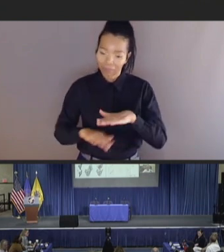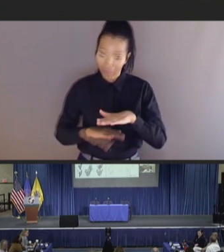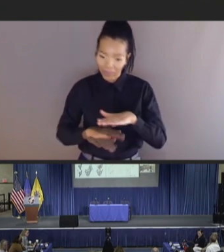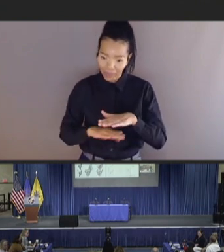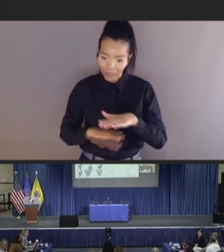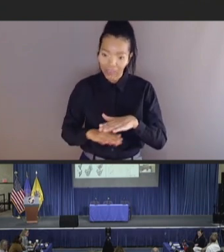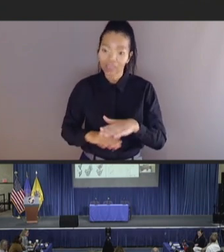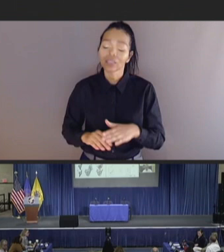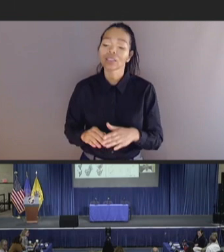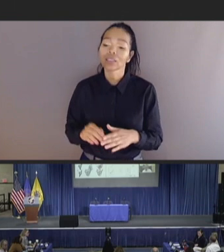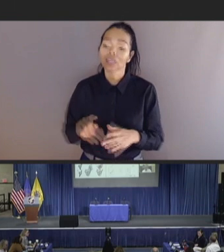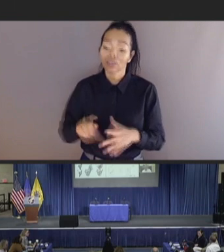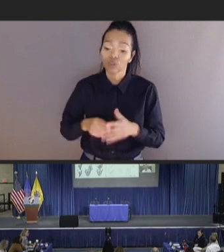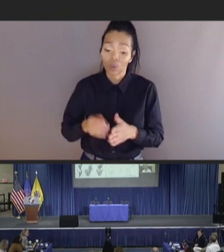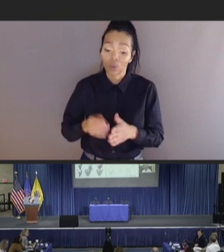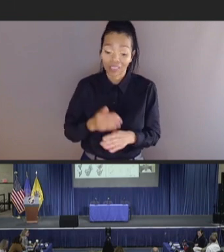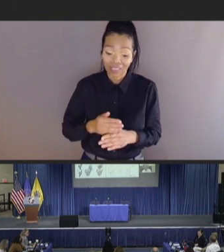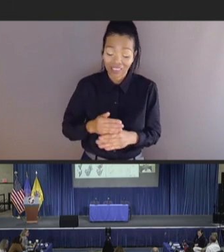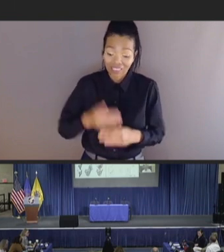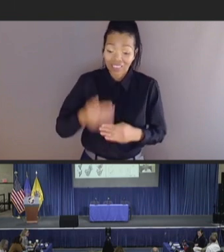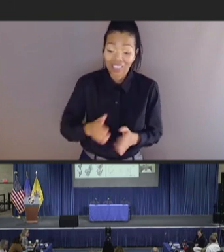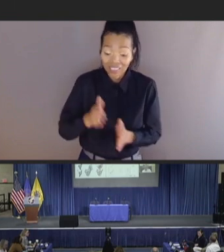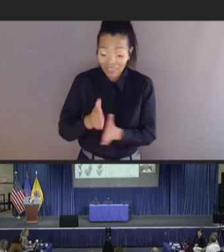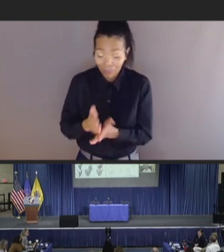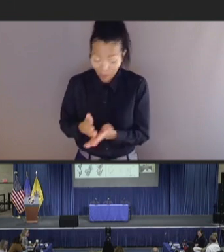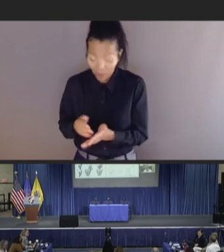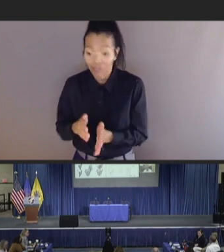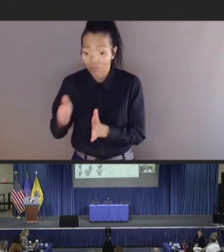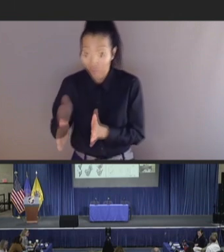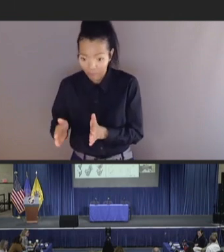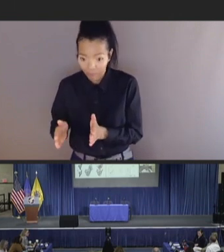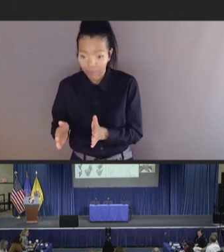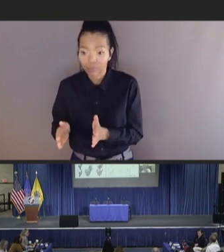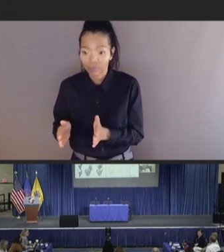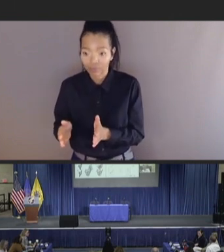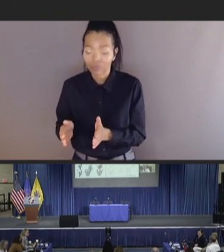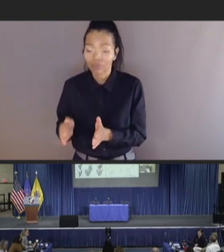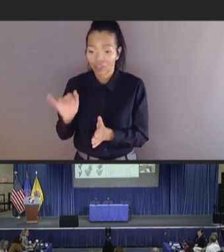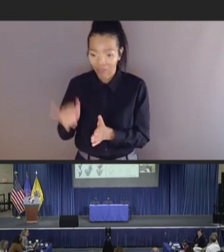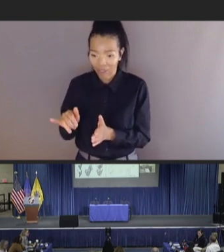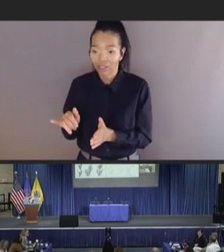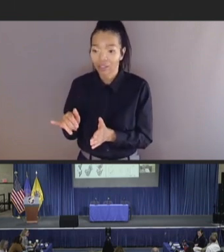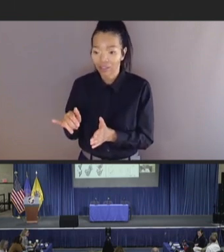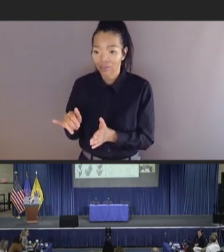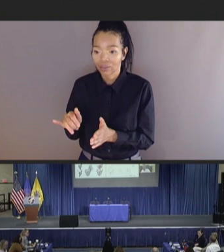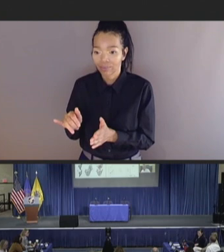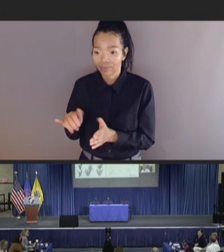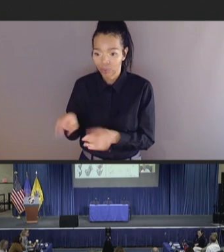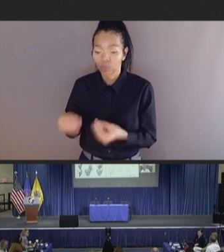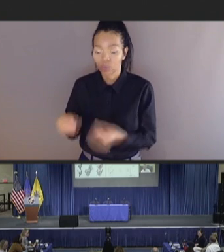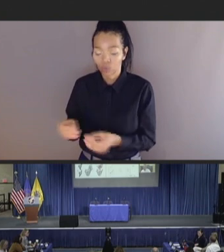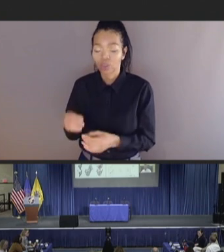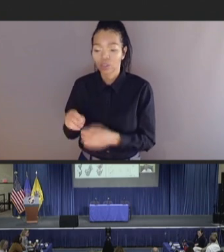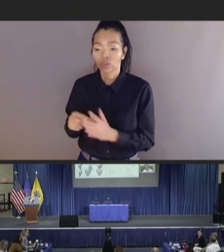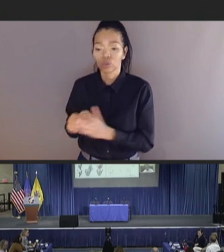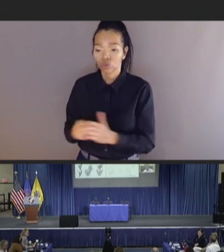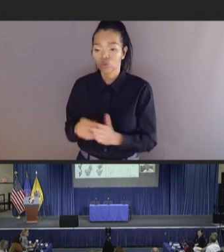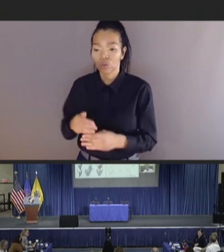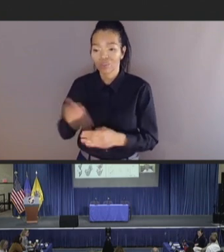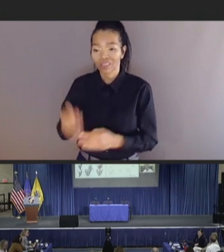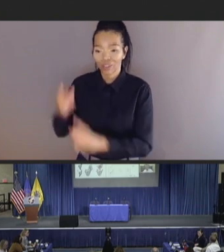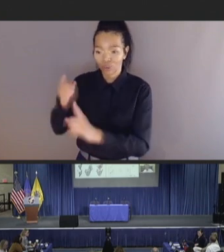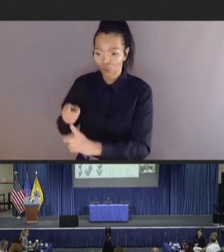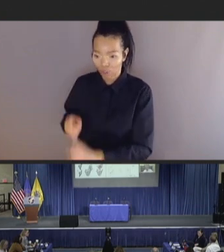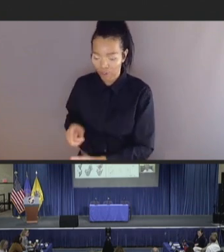next stage and generating the variants that are going to bind to the next guiding immunogen. We can also are able to